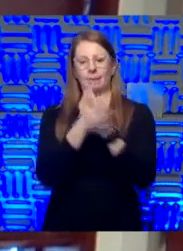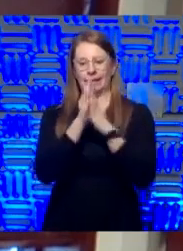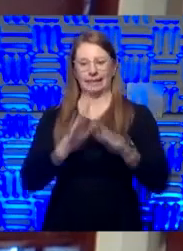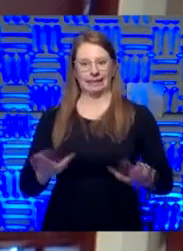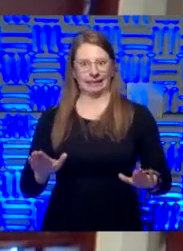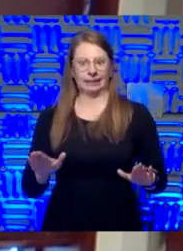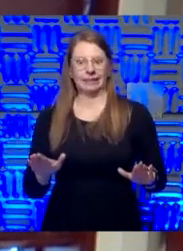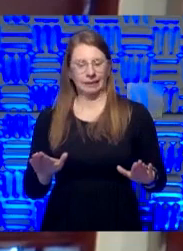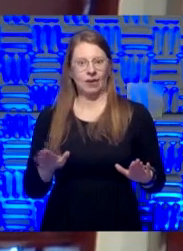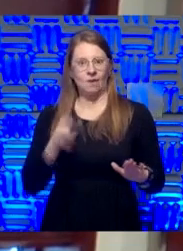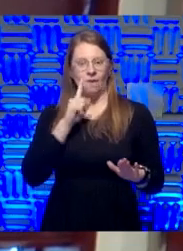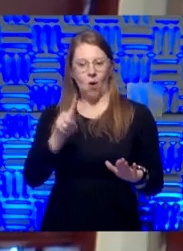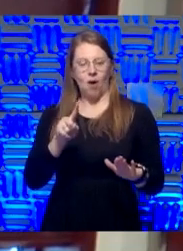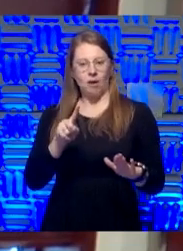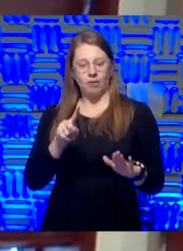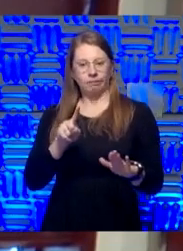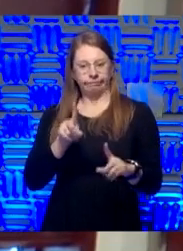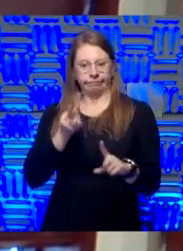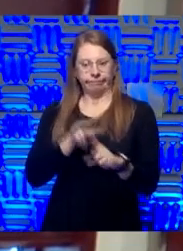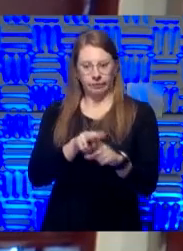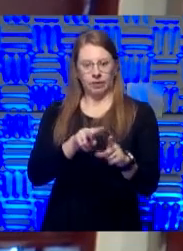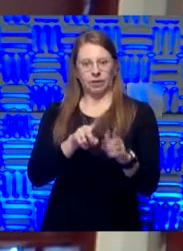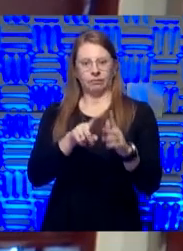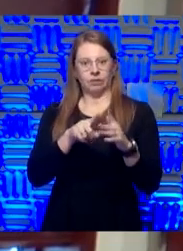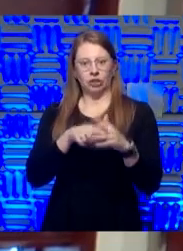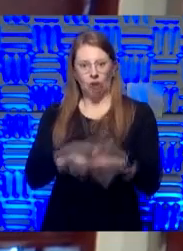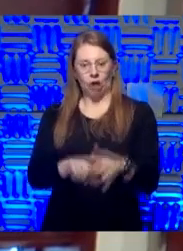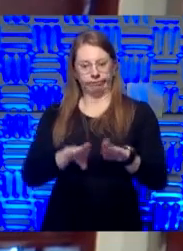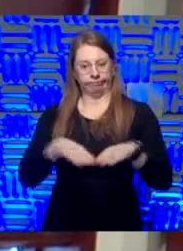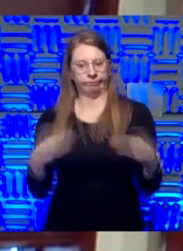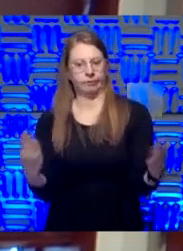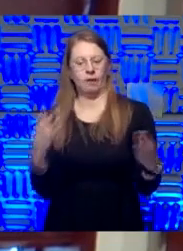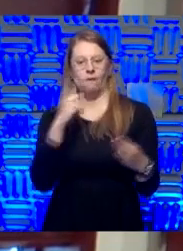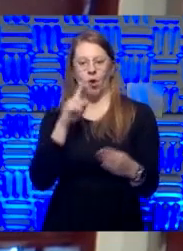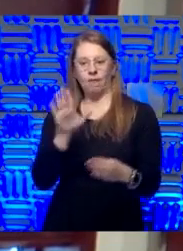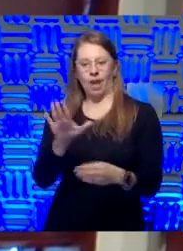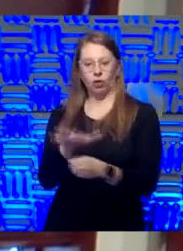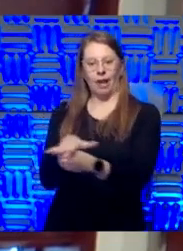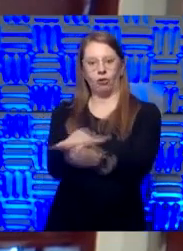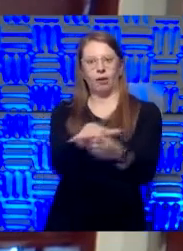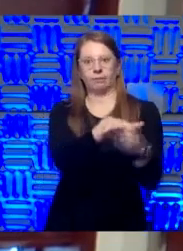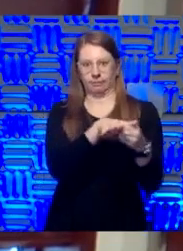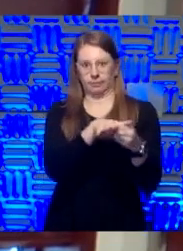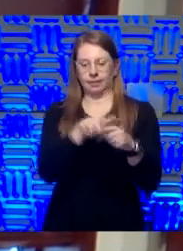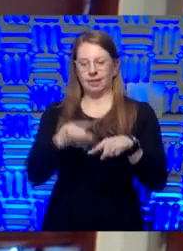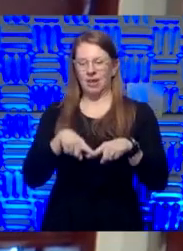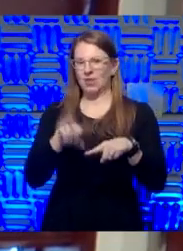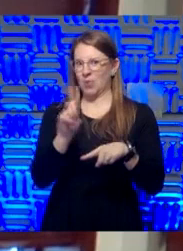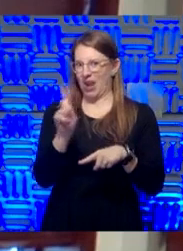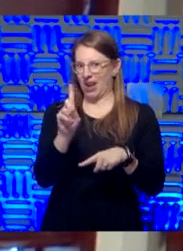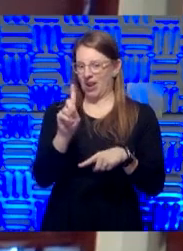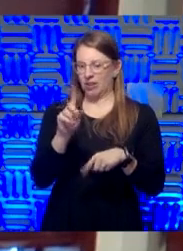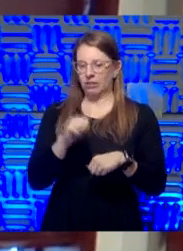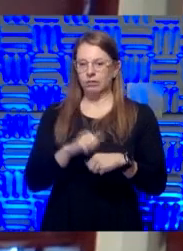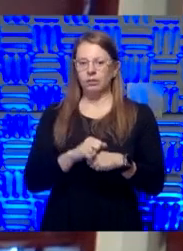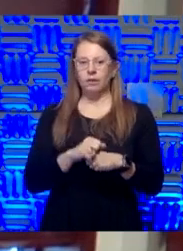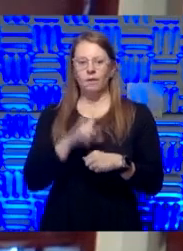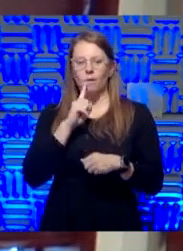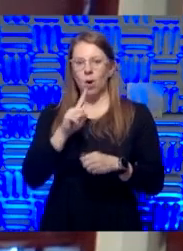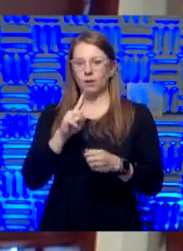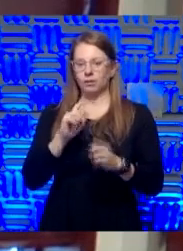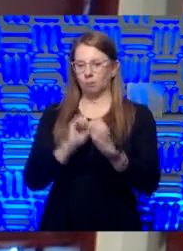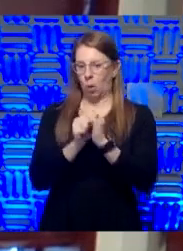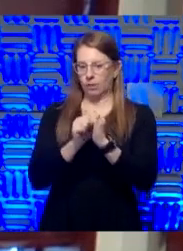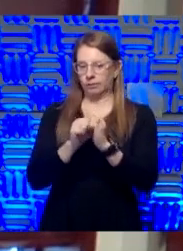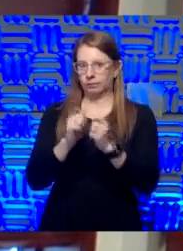unique application at the respective geographic areas. And certainly we've begun to see that. We put a